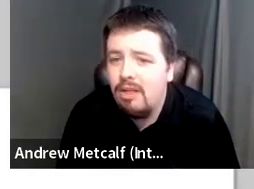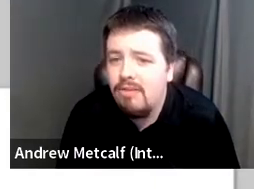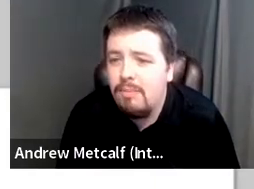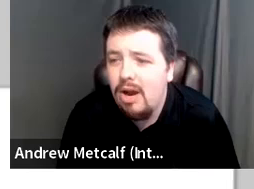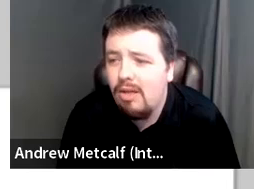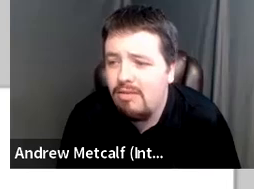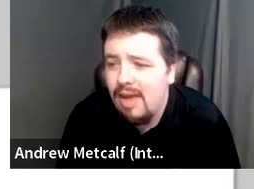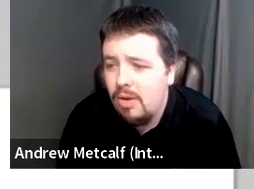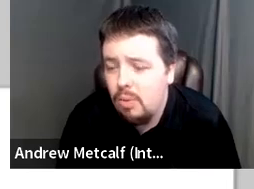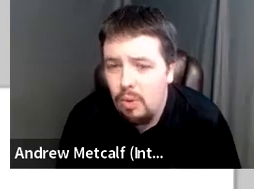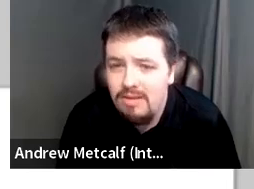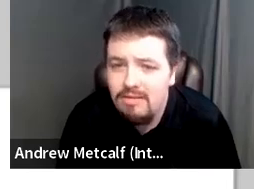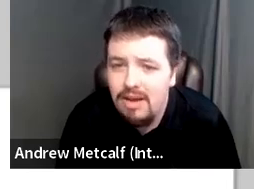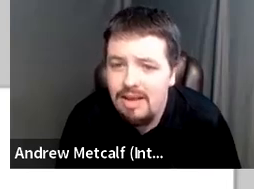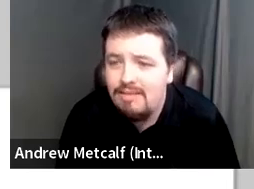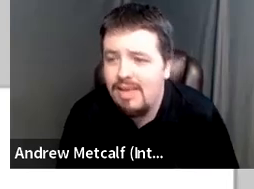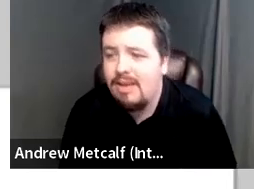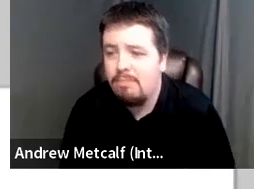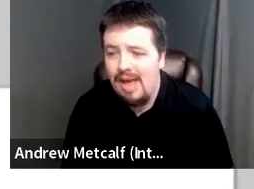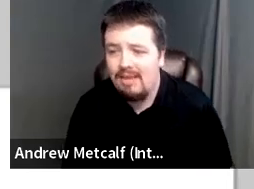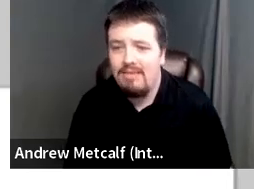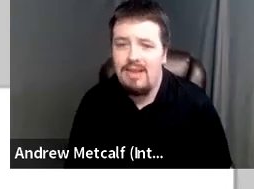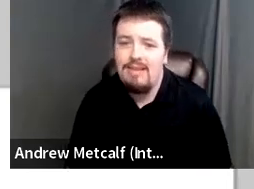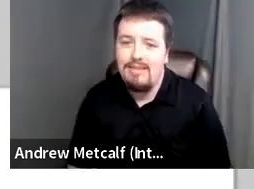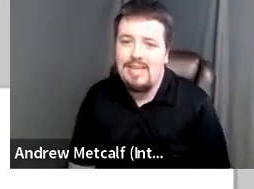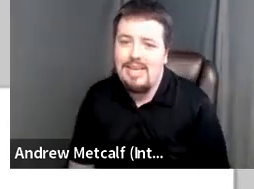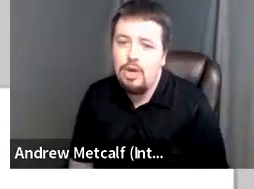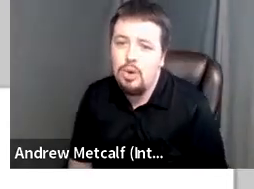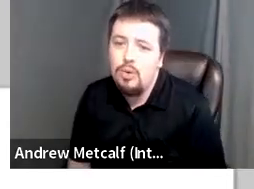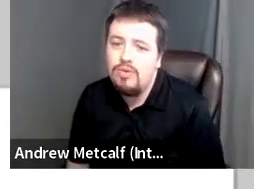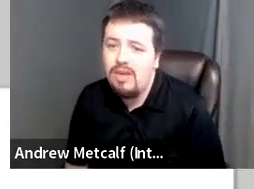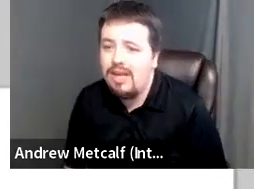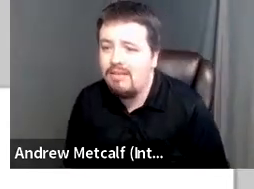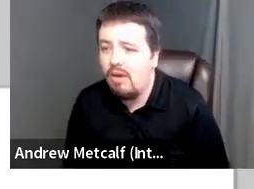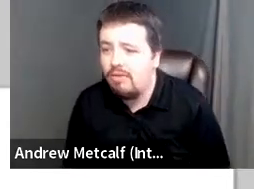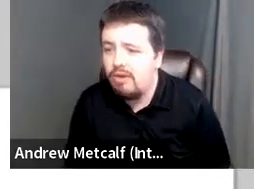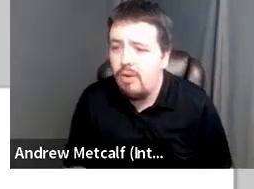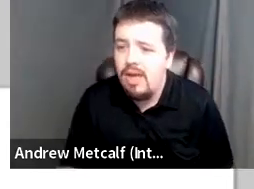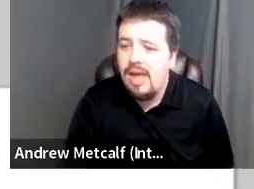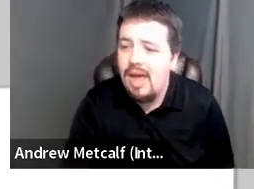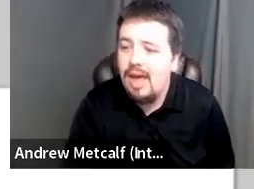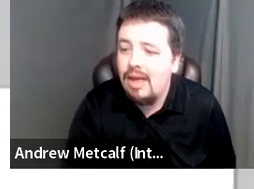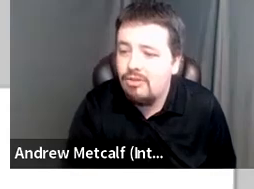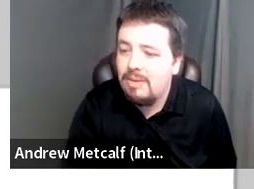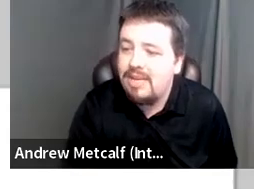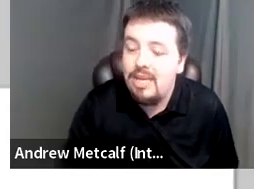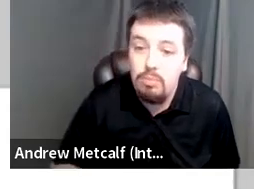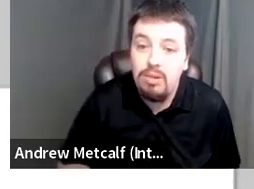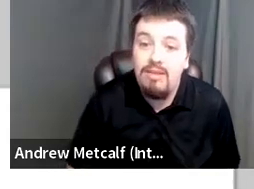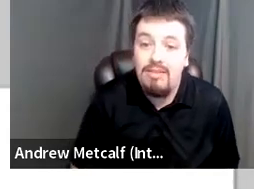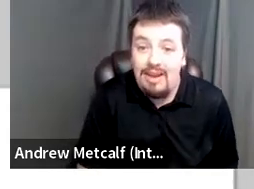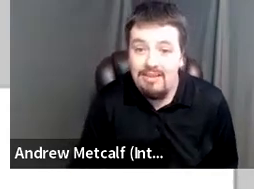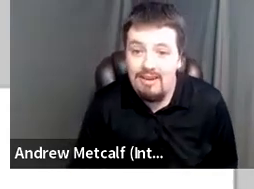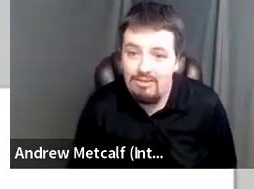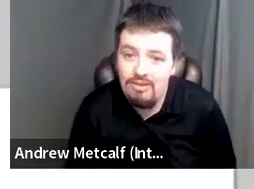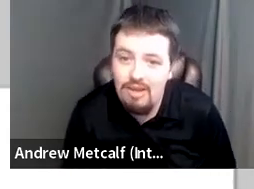same, follows some parallels that women's studies did, Black studies, Latino studies, also LGBTQ